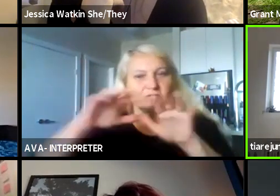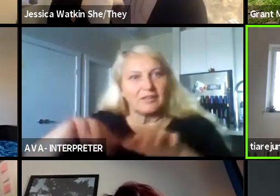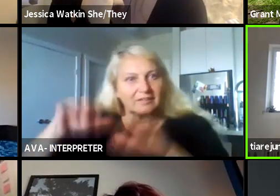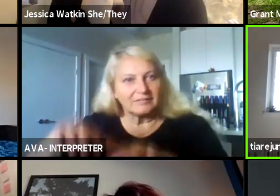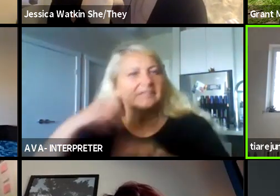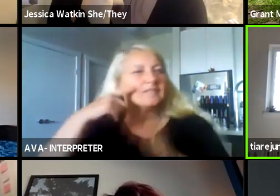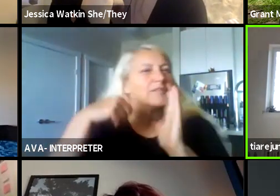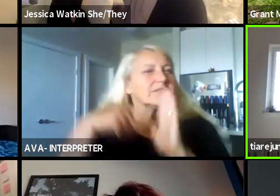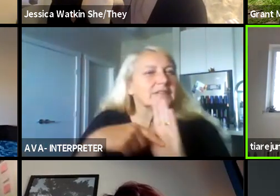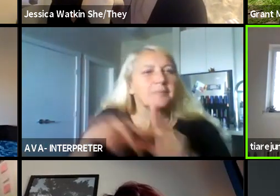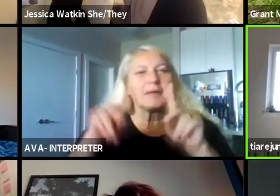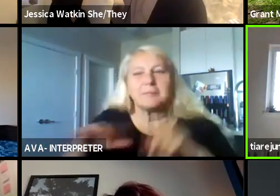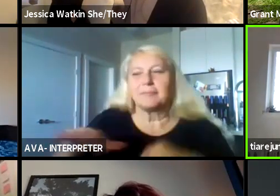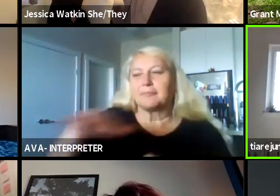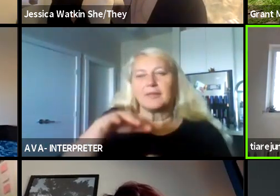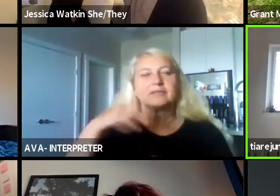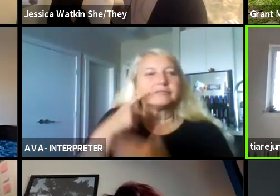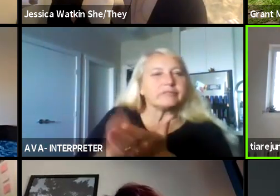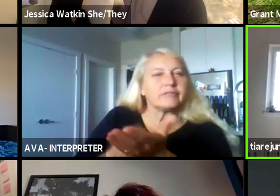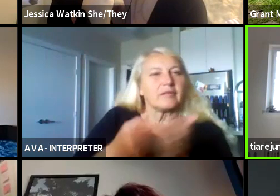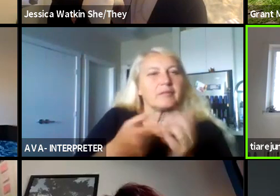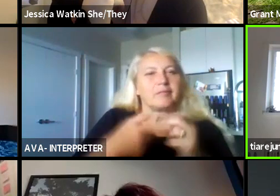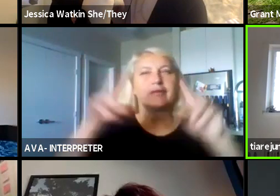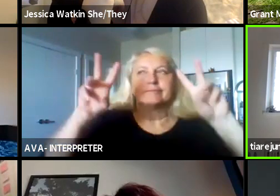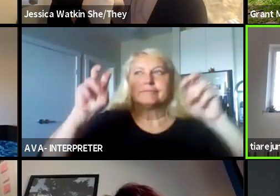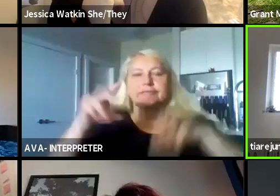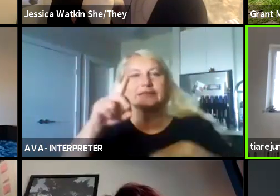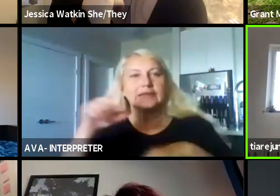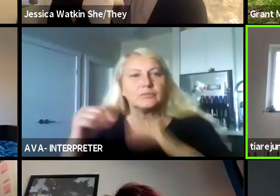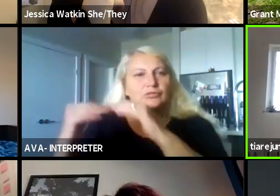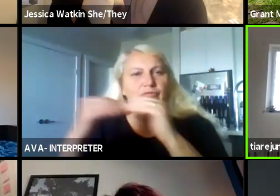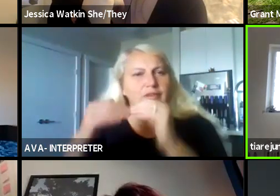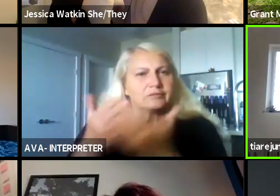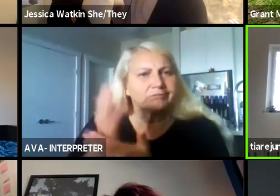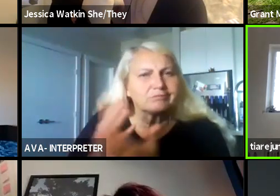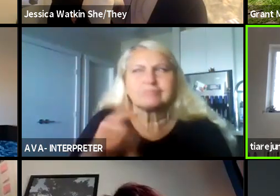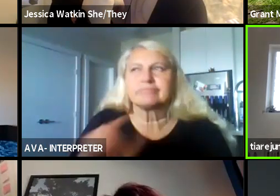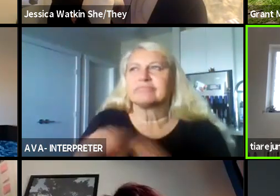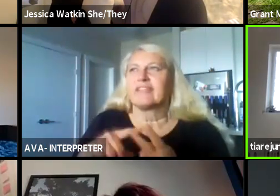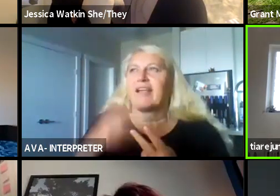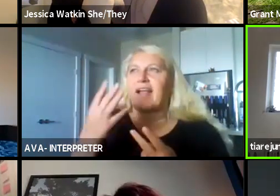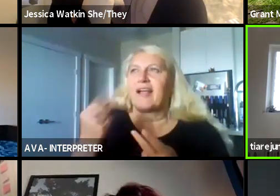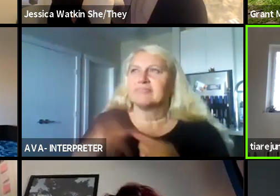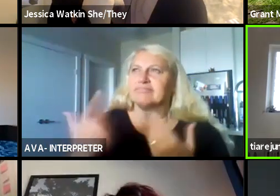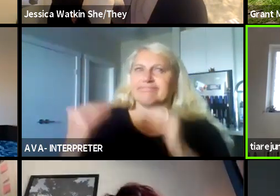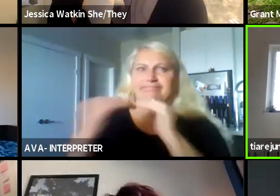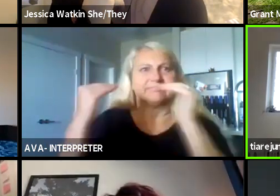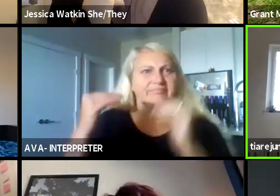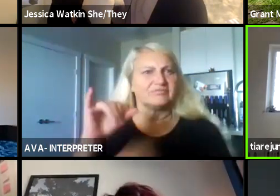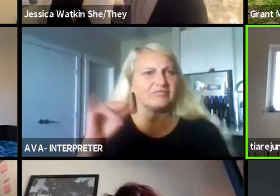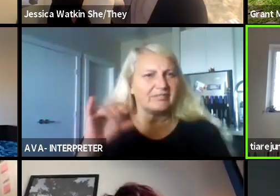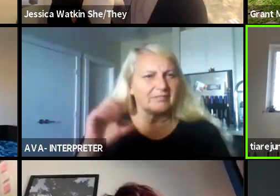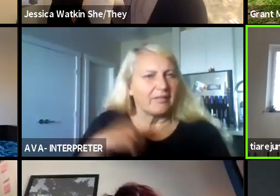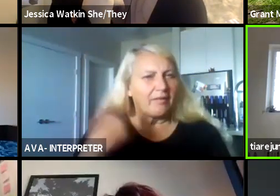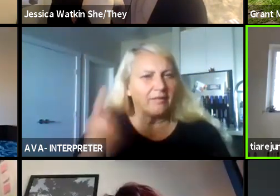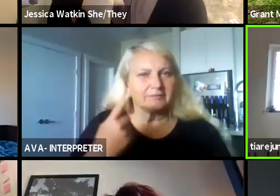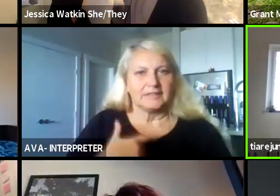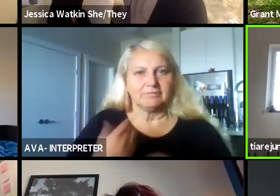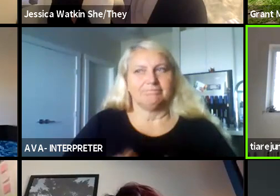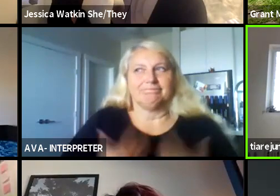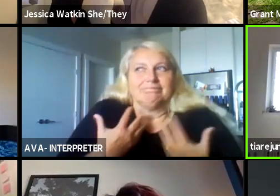about disability justice and accessibility, and I always learn a lot and feel really grateful for that work happening. So